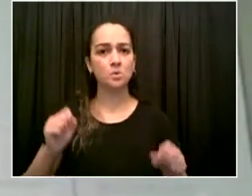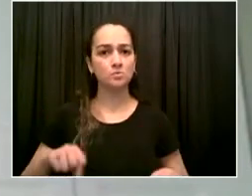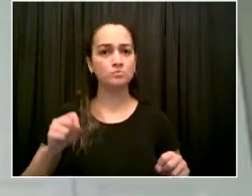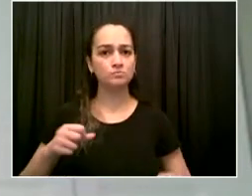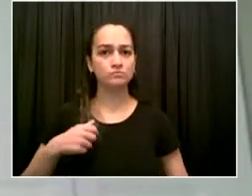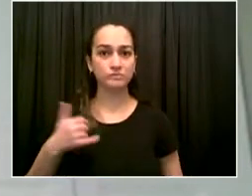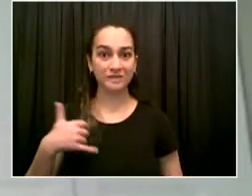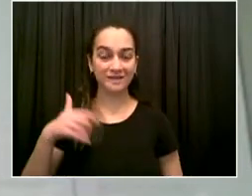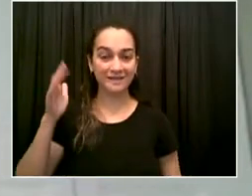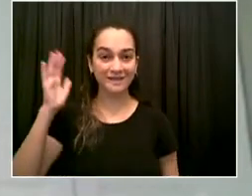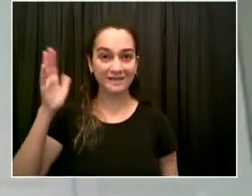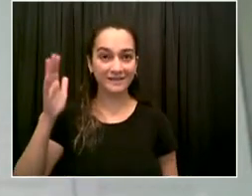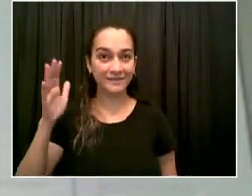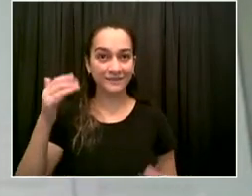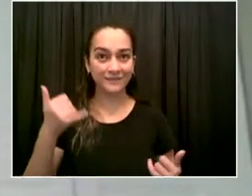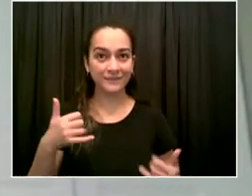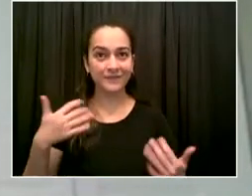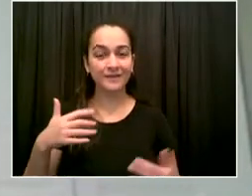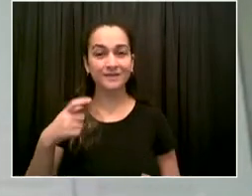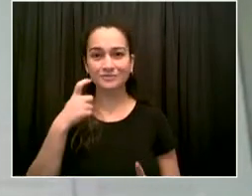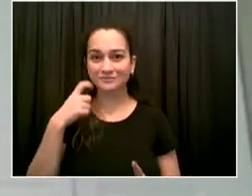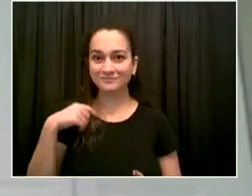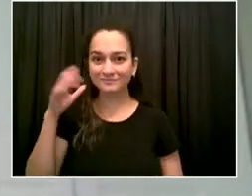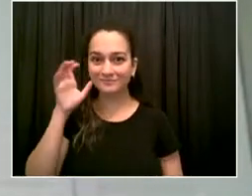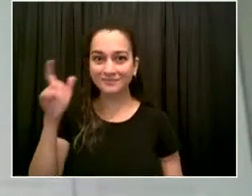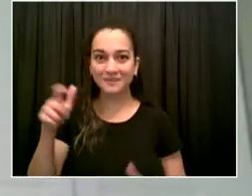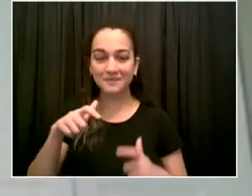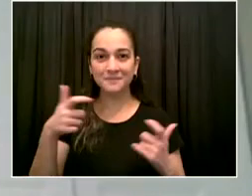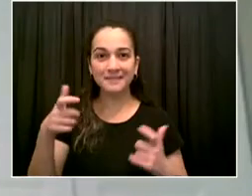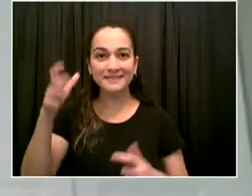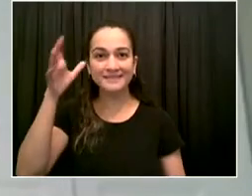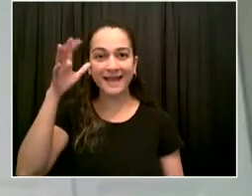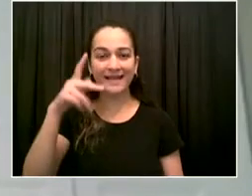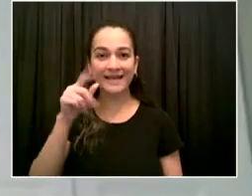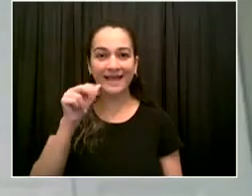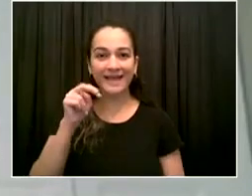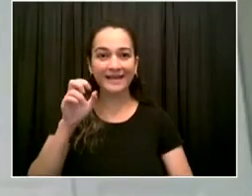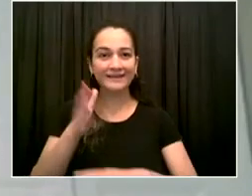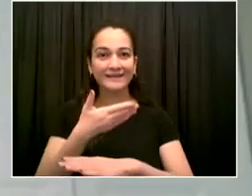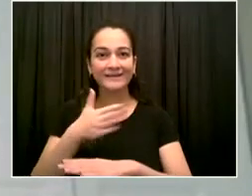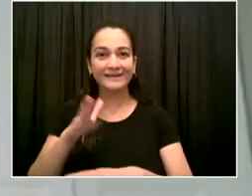you may also want to rethink using the Adam Sandler commercial. It was actually pretty good.